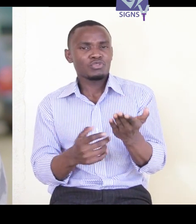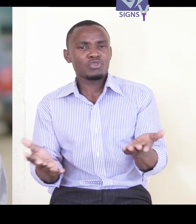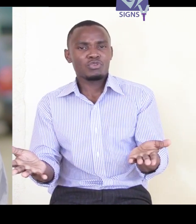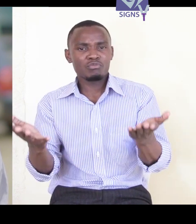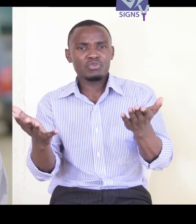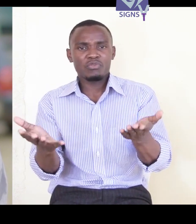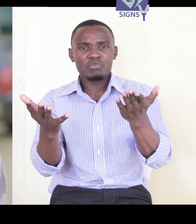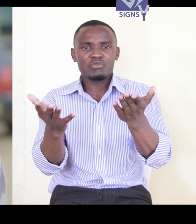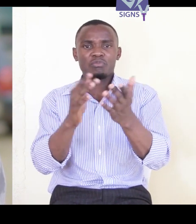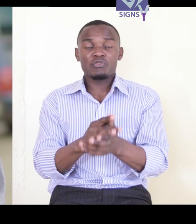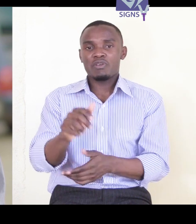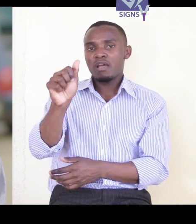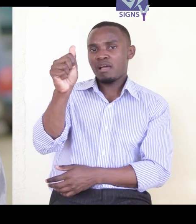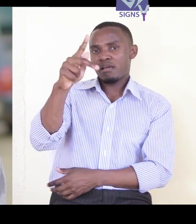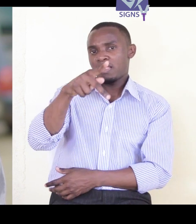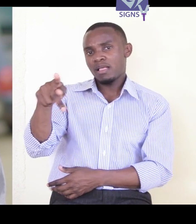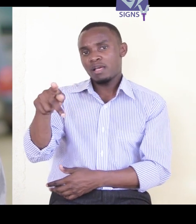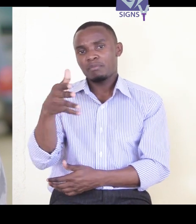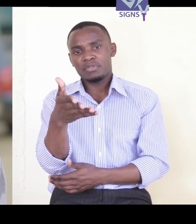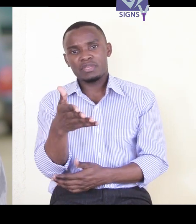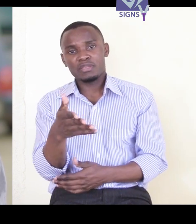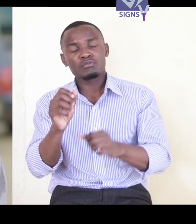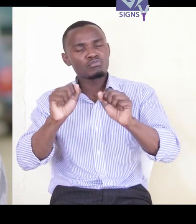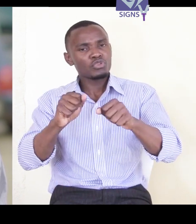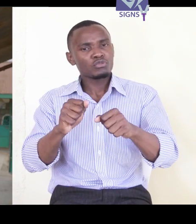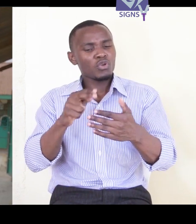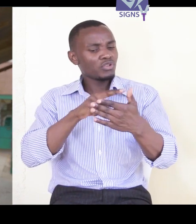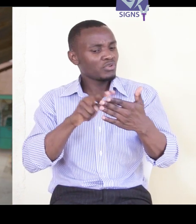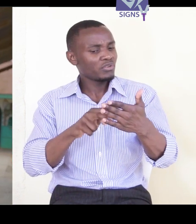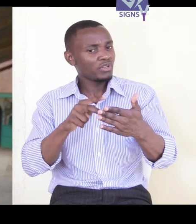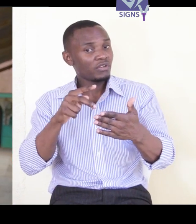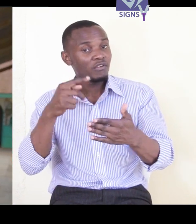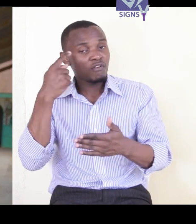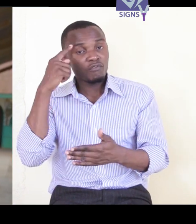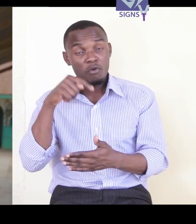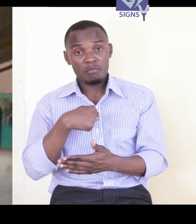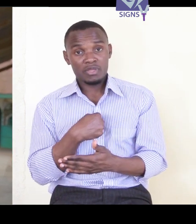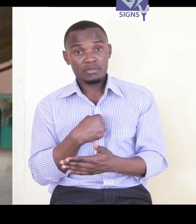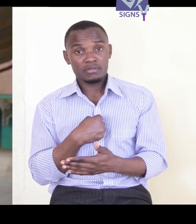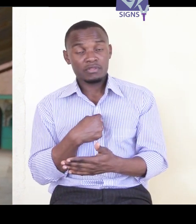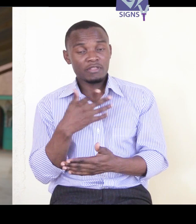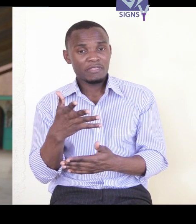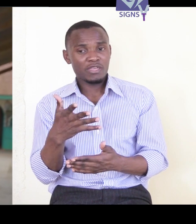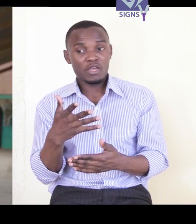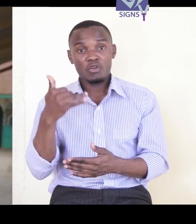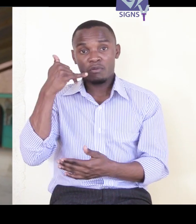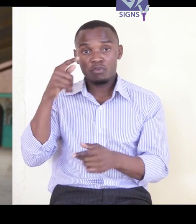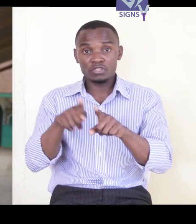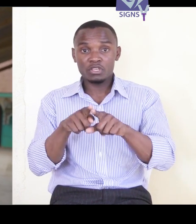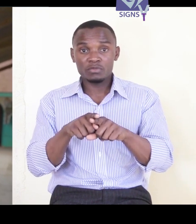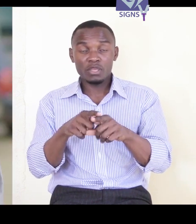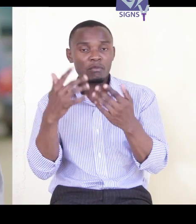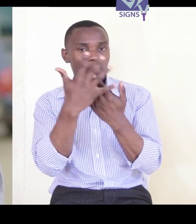improved. Softwares have come whereby they are able to read for me anything on the screen on my phone and also